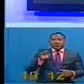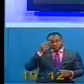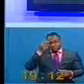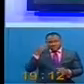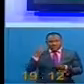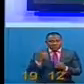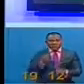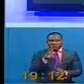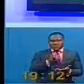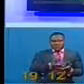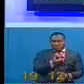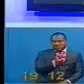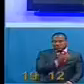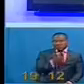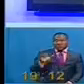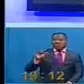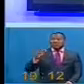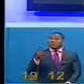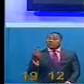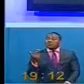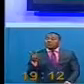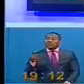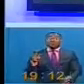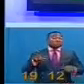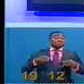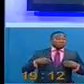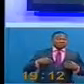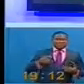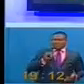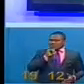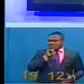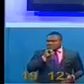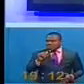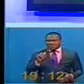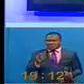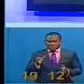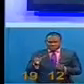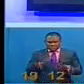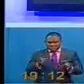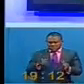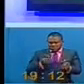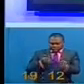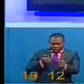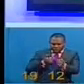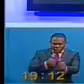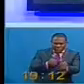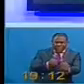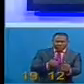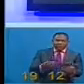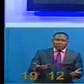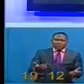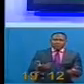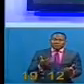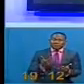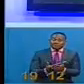from 2011 to 2013, has admitted that he did not go by the laid down procedures and pleads that